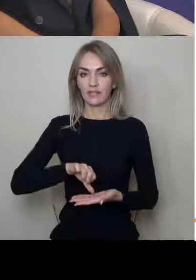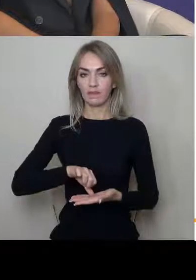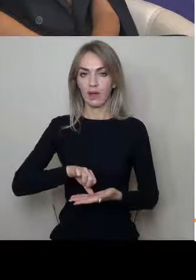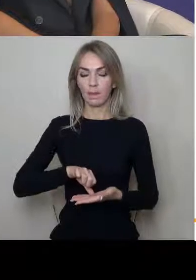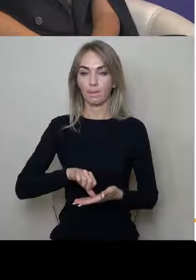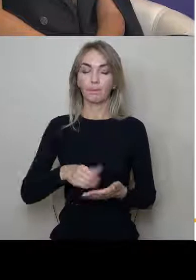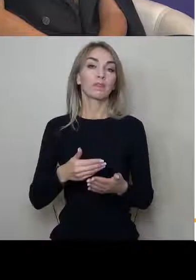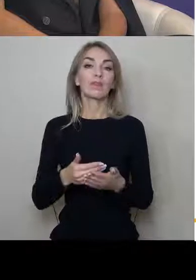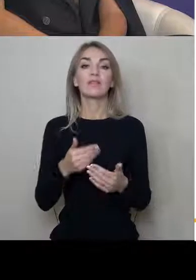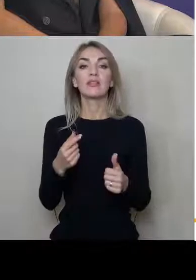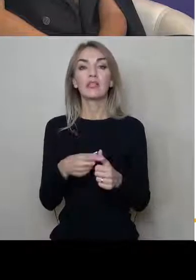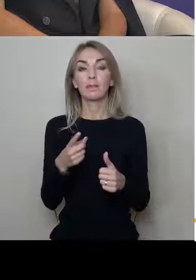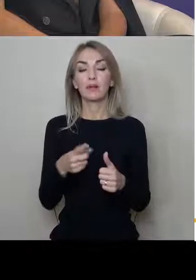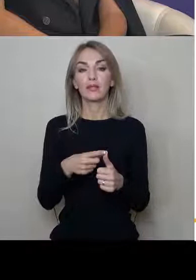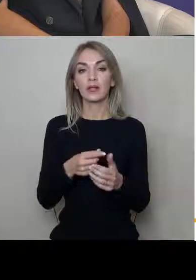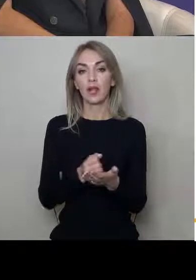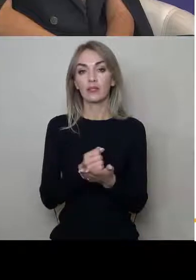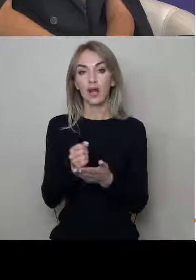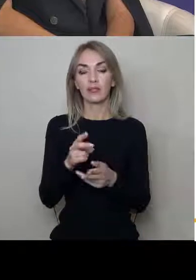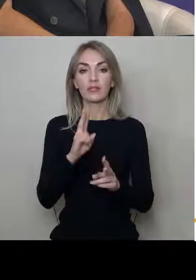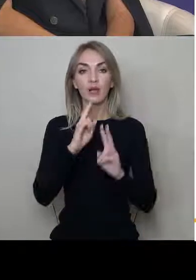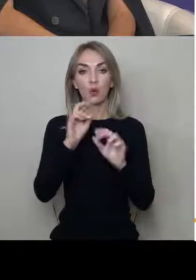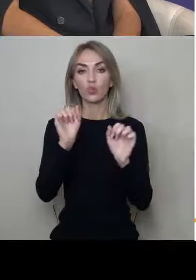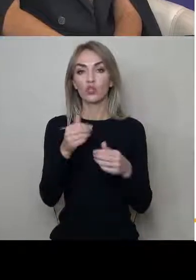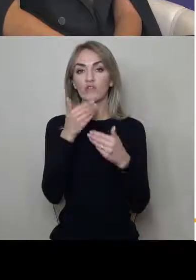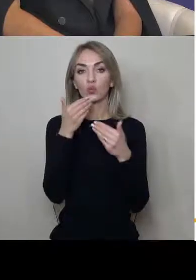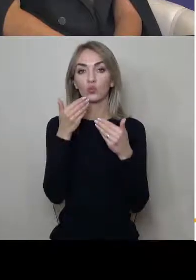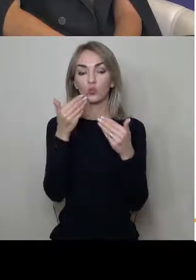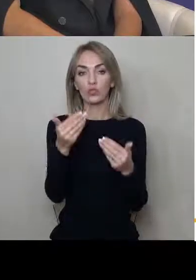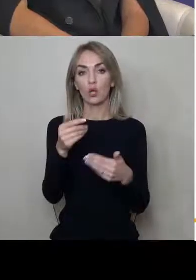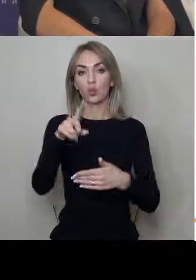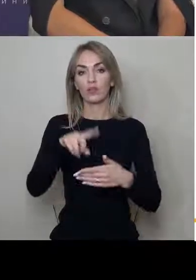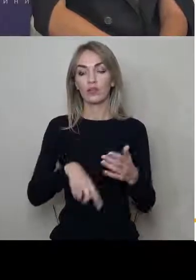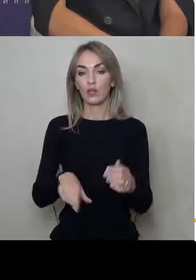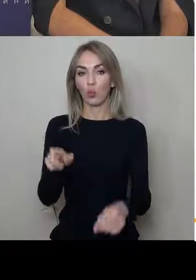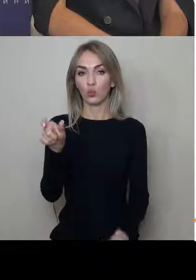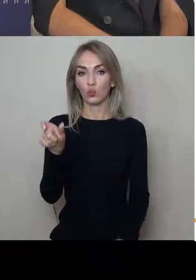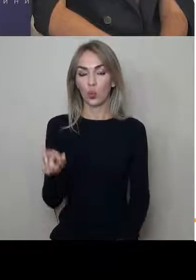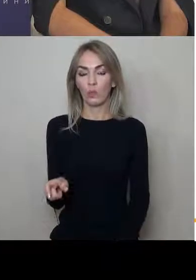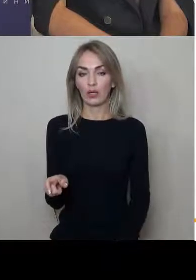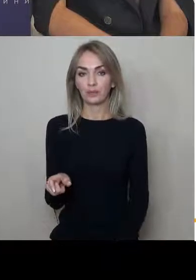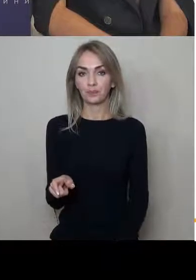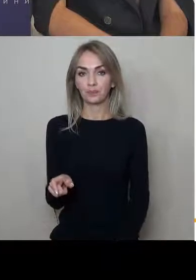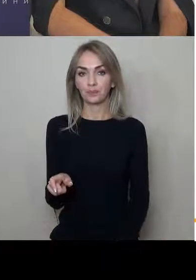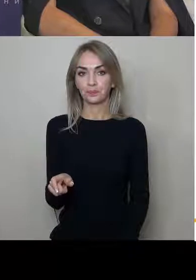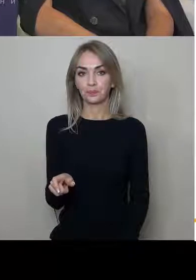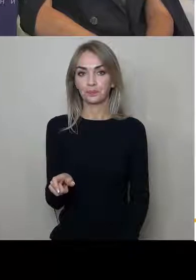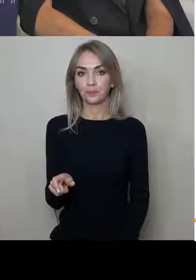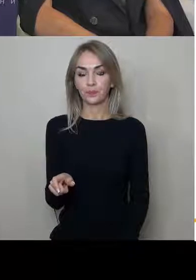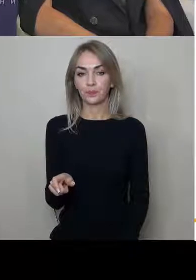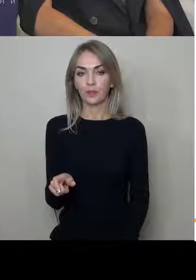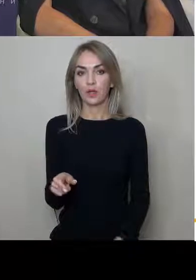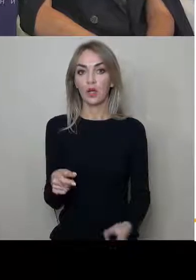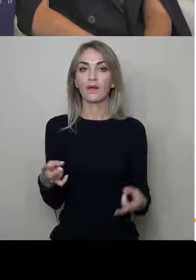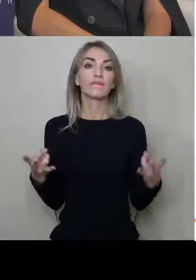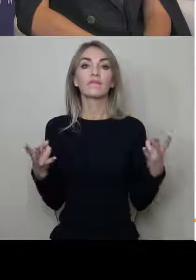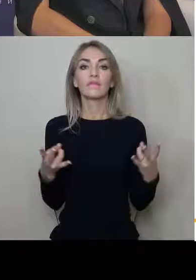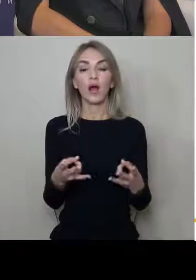code provides for some representation. On behalf of the candidate, it could be his proxy that could file